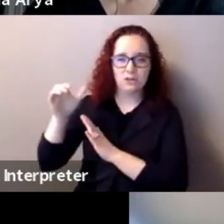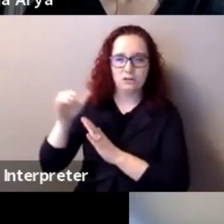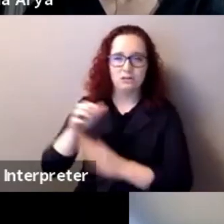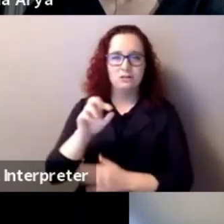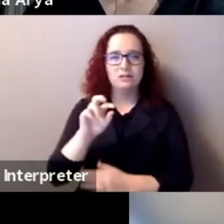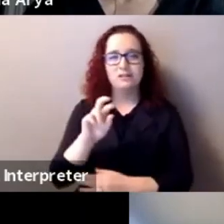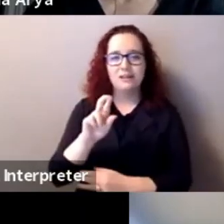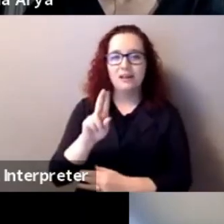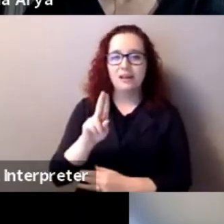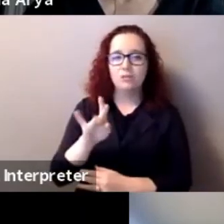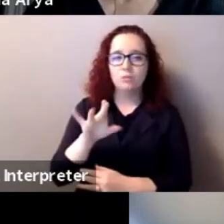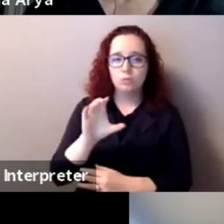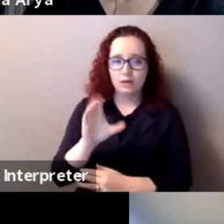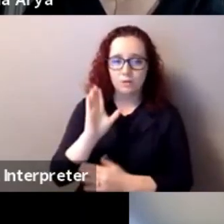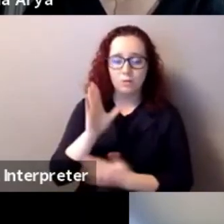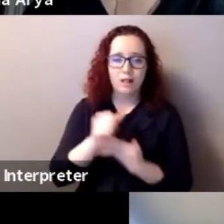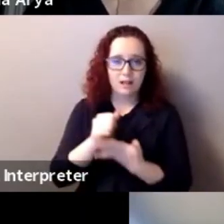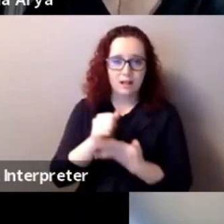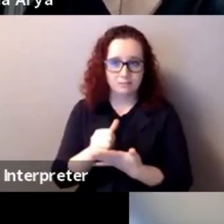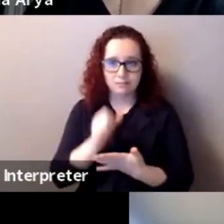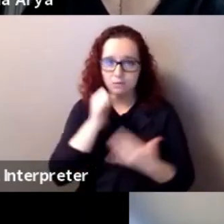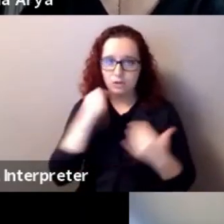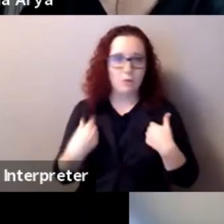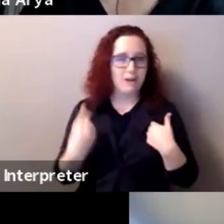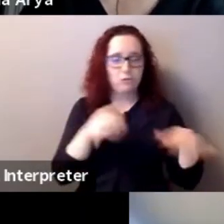that. But we don't have one.